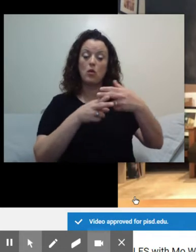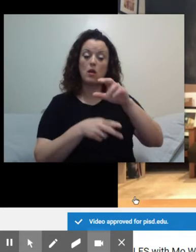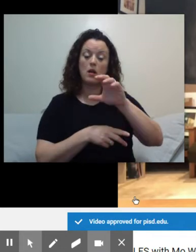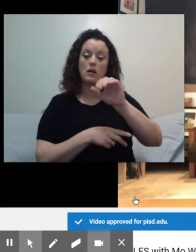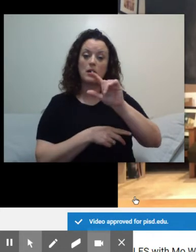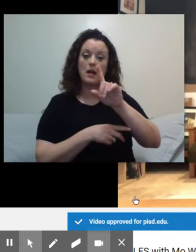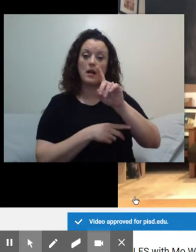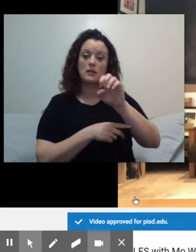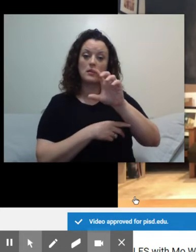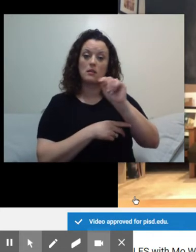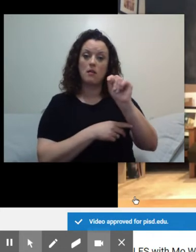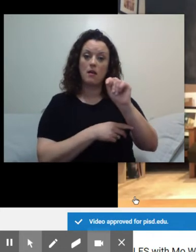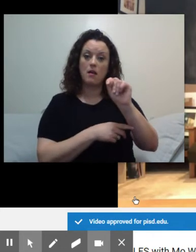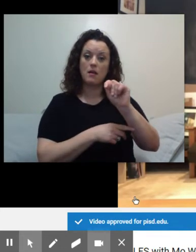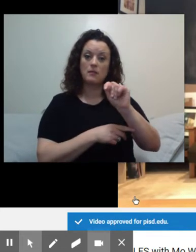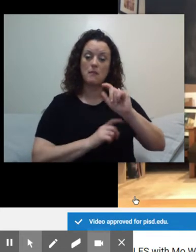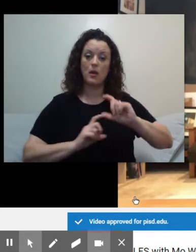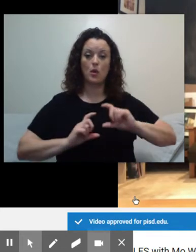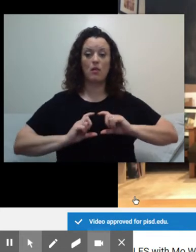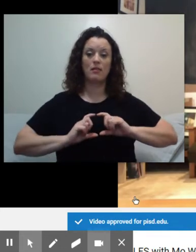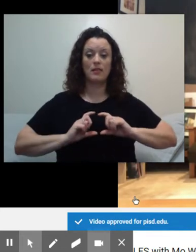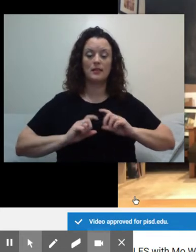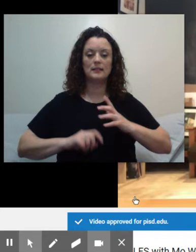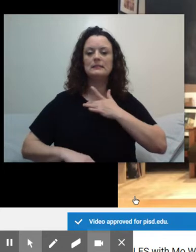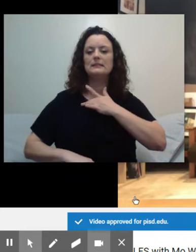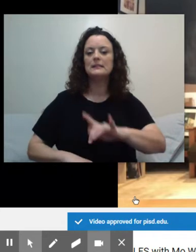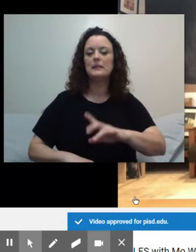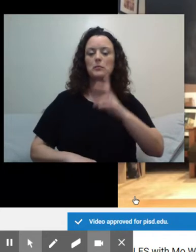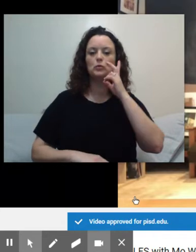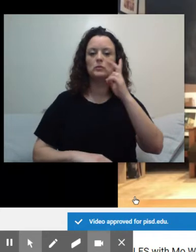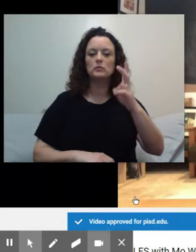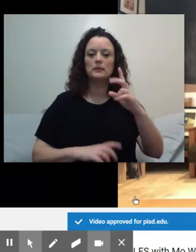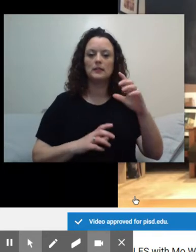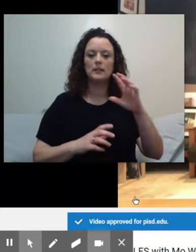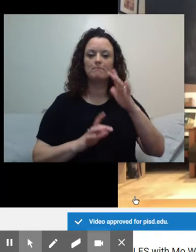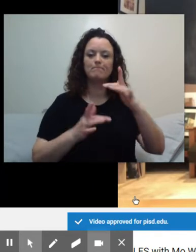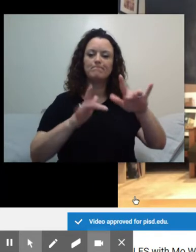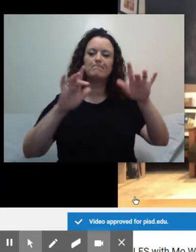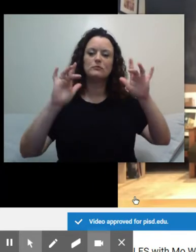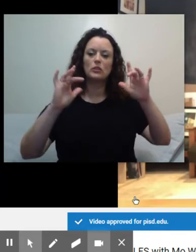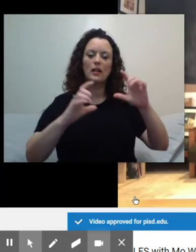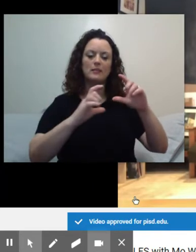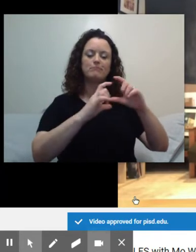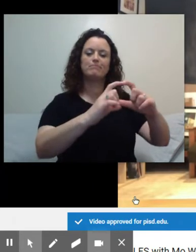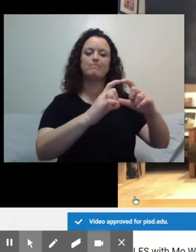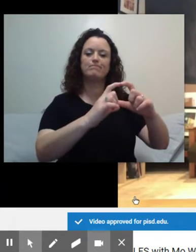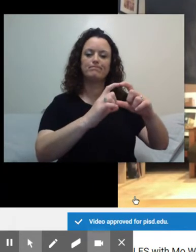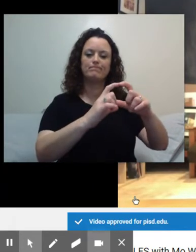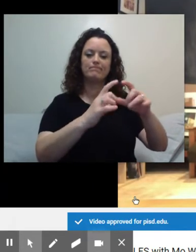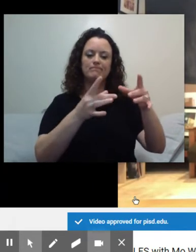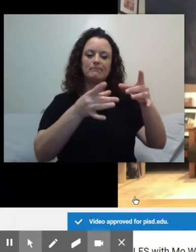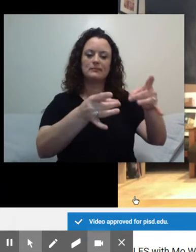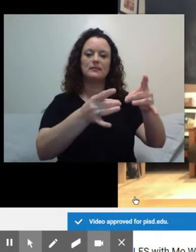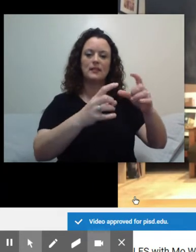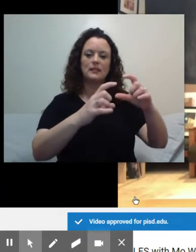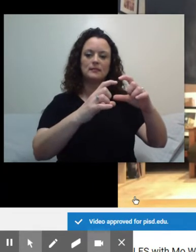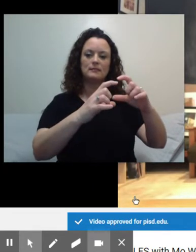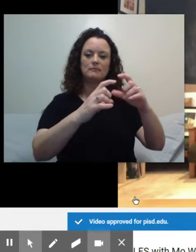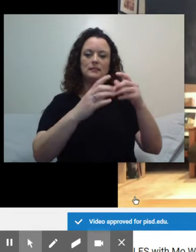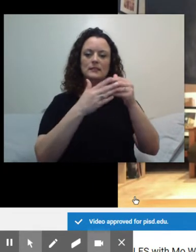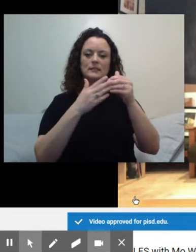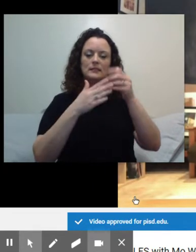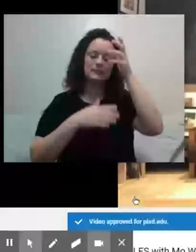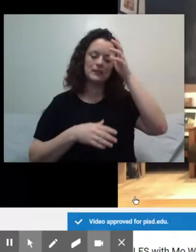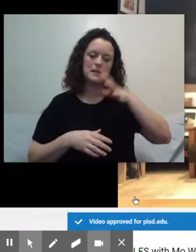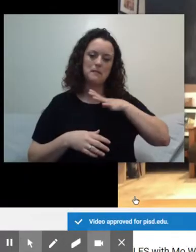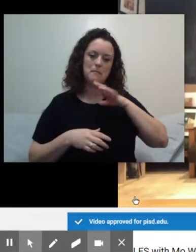And, usually you would see a nice shiny gold sticker around this man's legs here on the